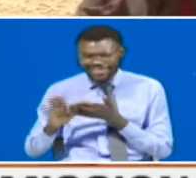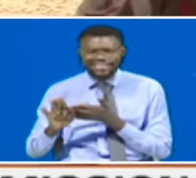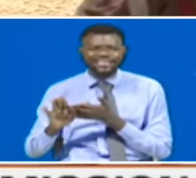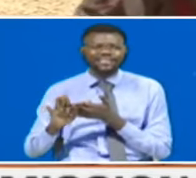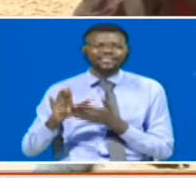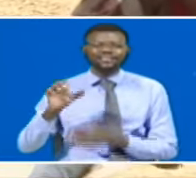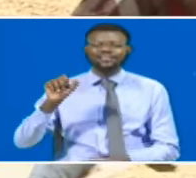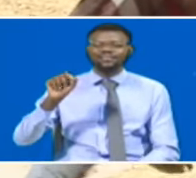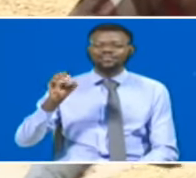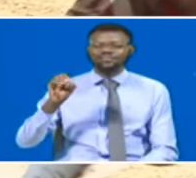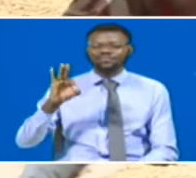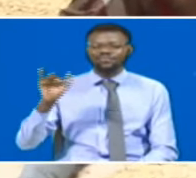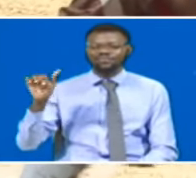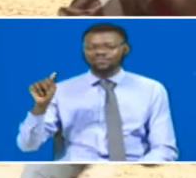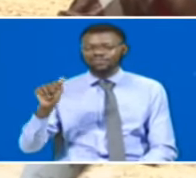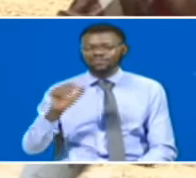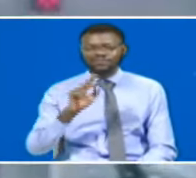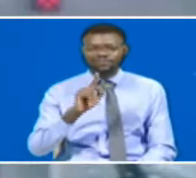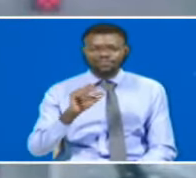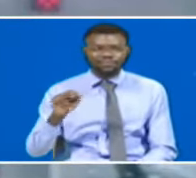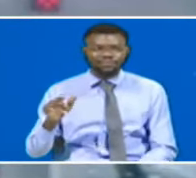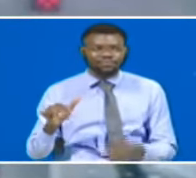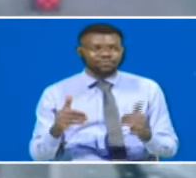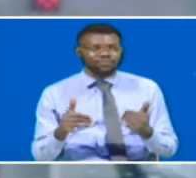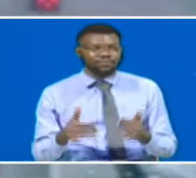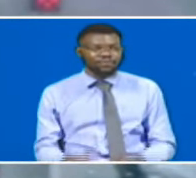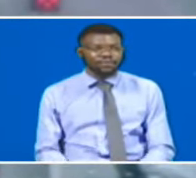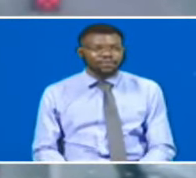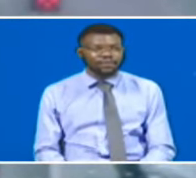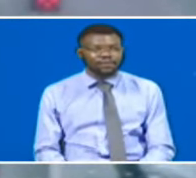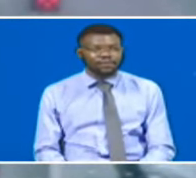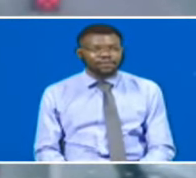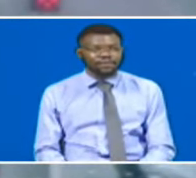for KTN News. And now let's talk corruption.